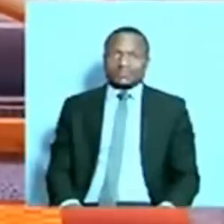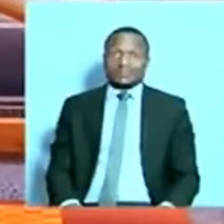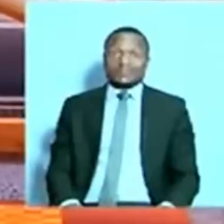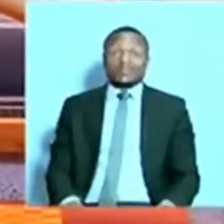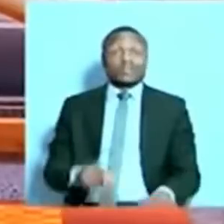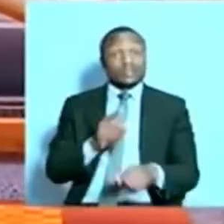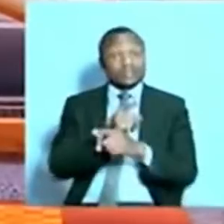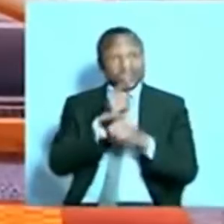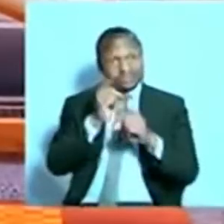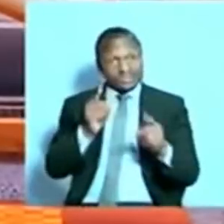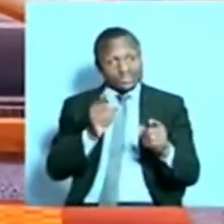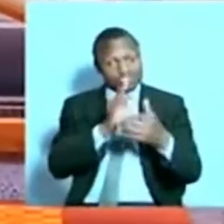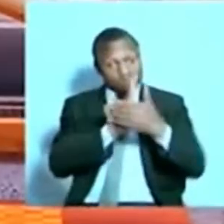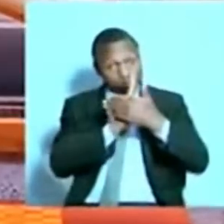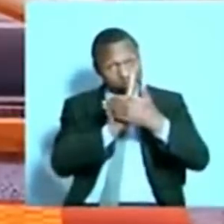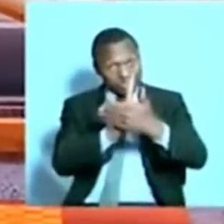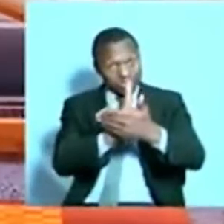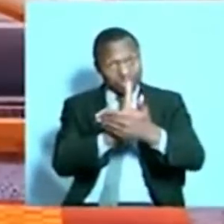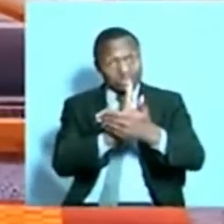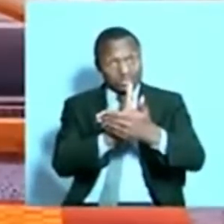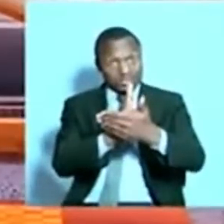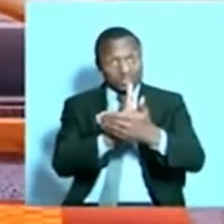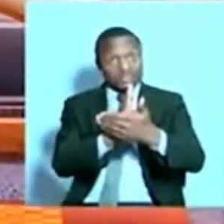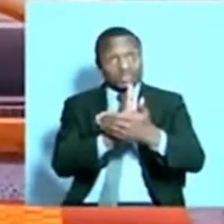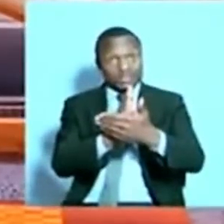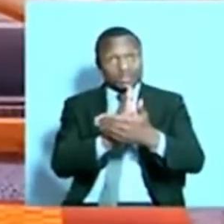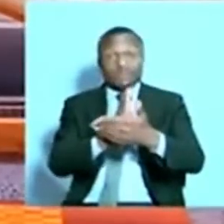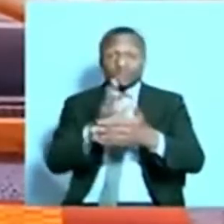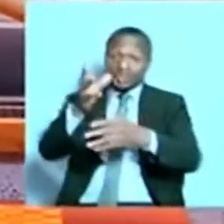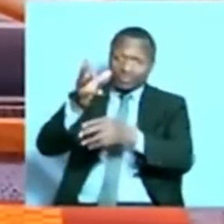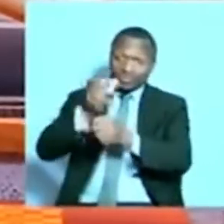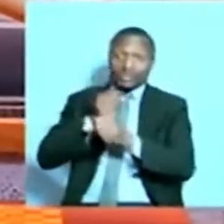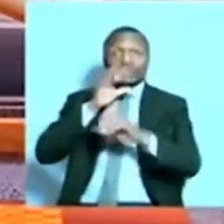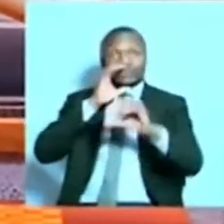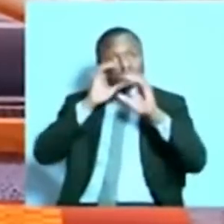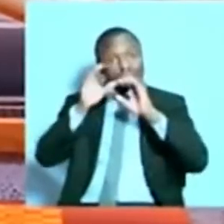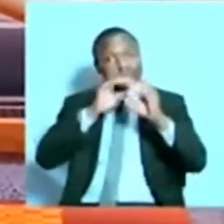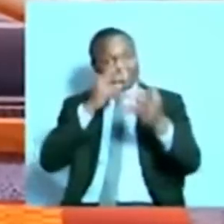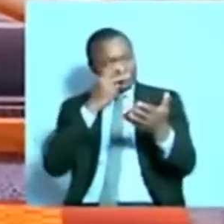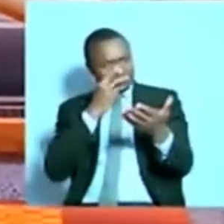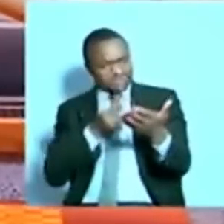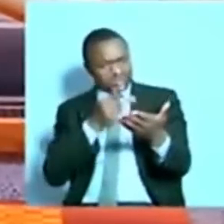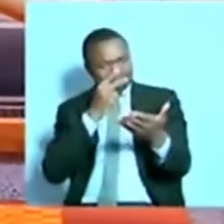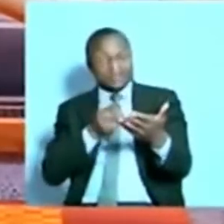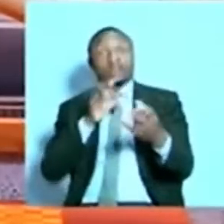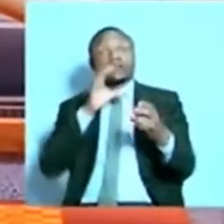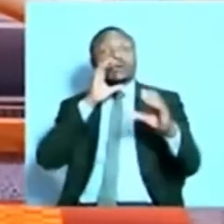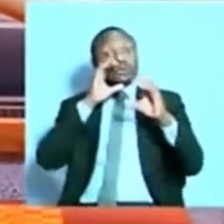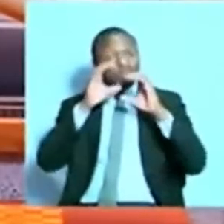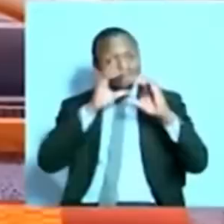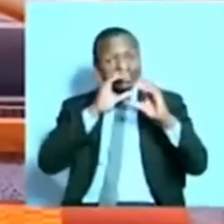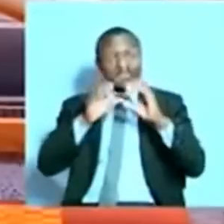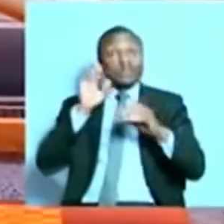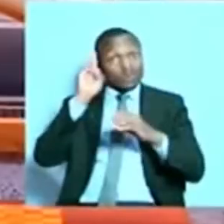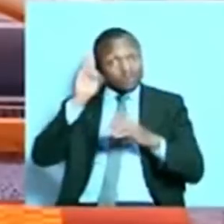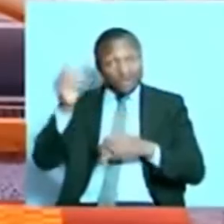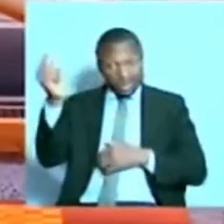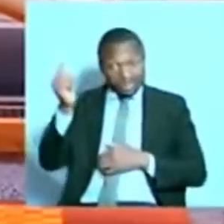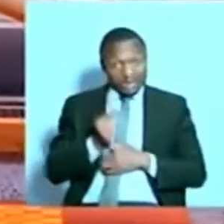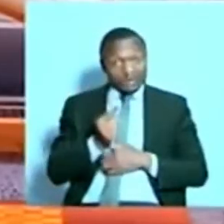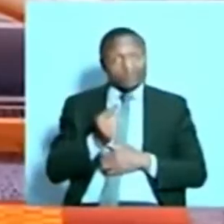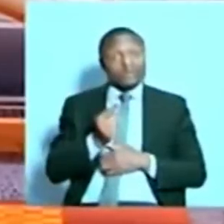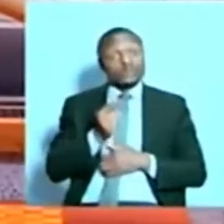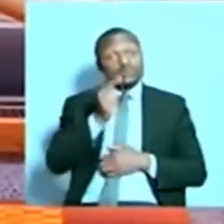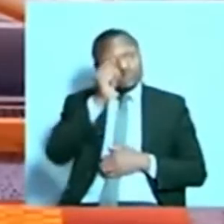Then just to guide, we have received communication, and we are looking at the communication. So we'll come back to you